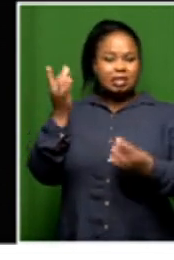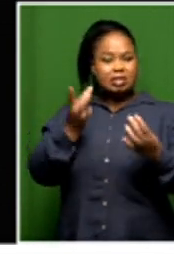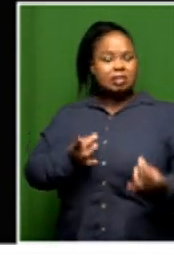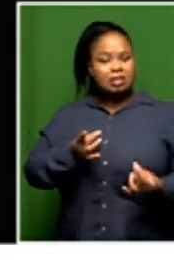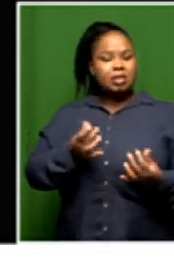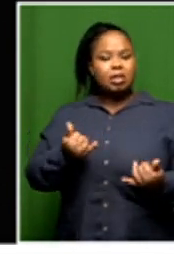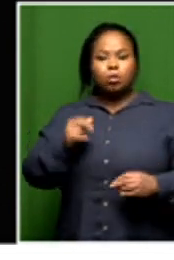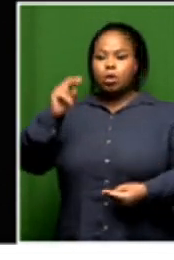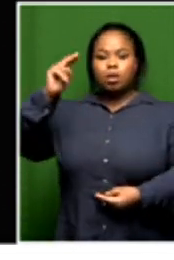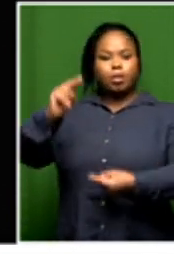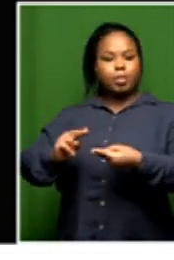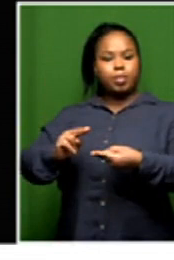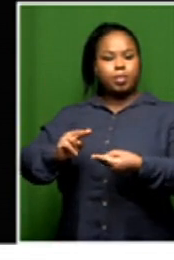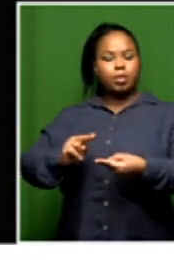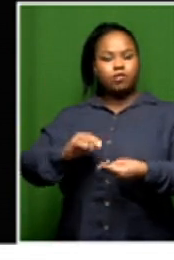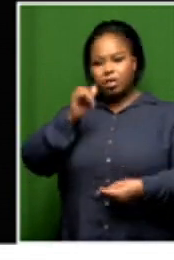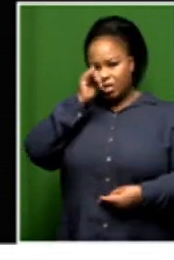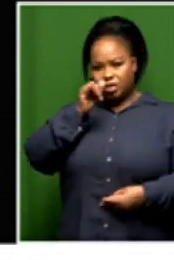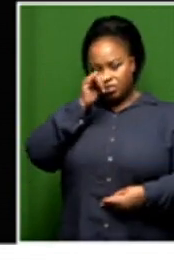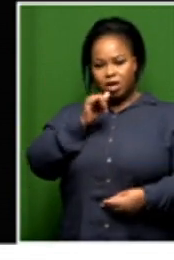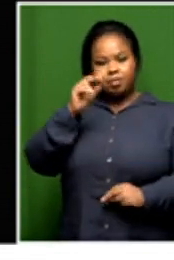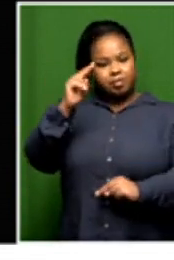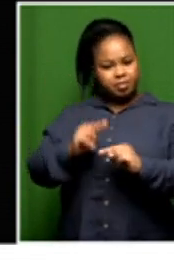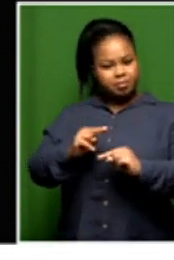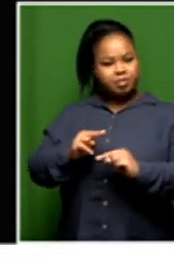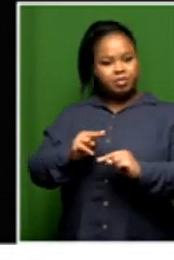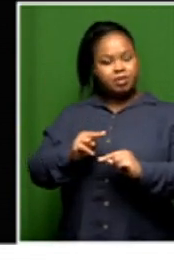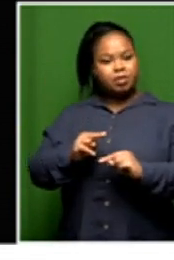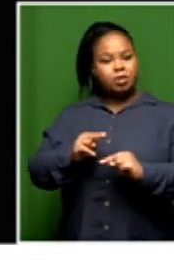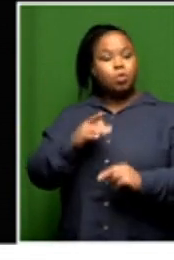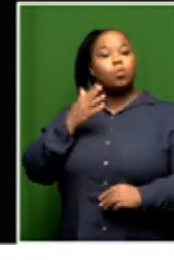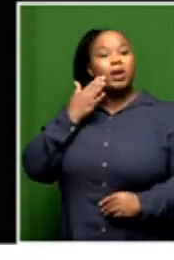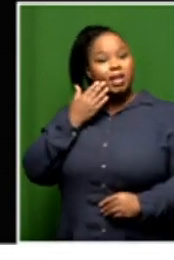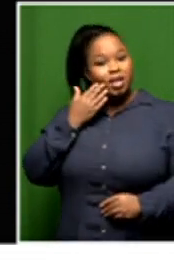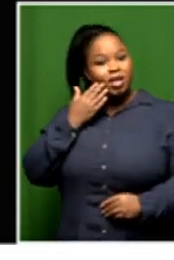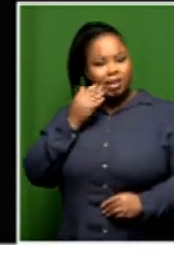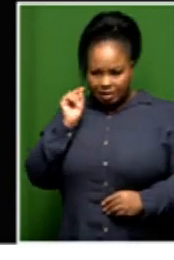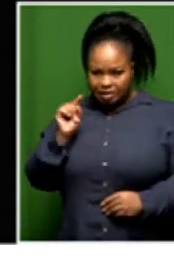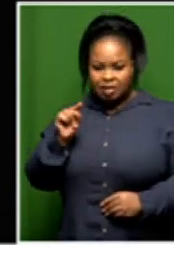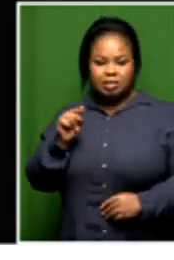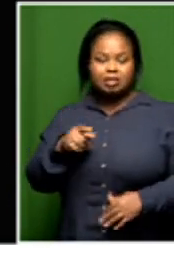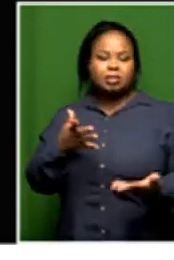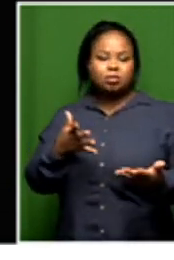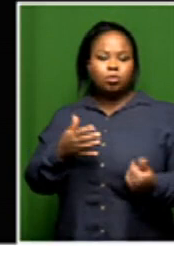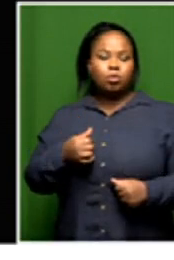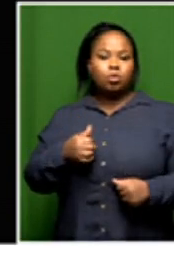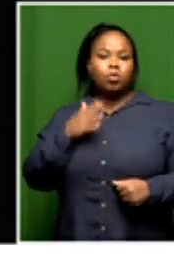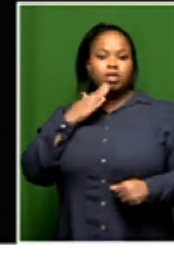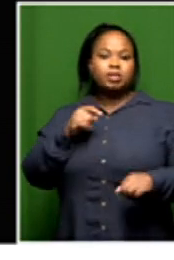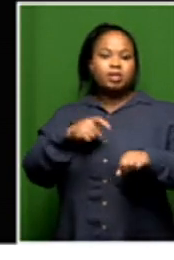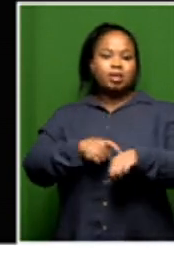statistics actually came down, the crime statistics actually came down, was during his tenure as National